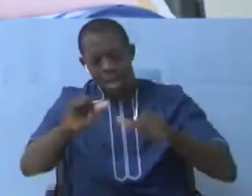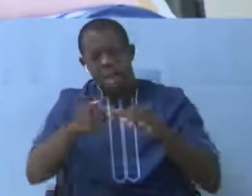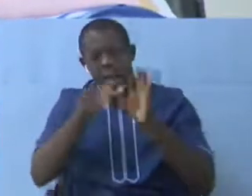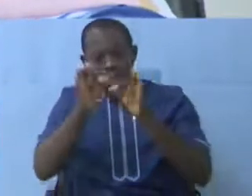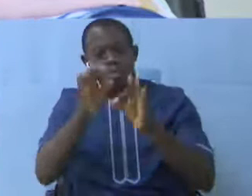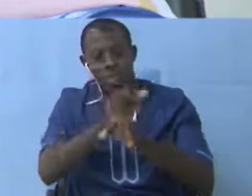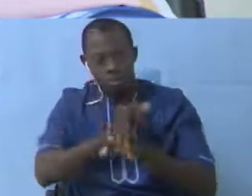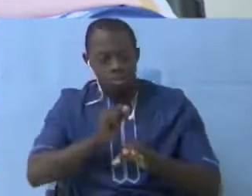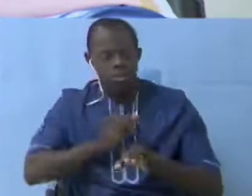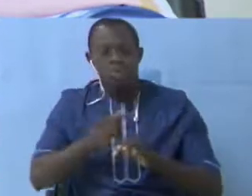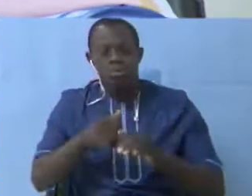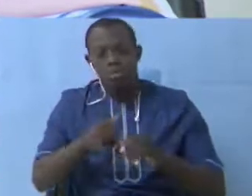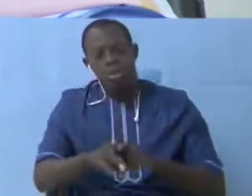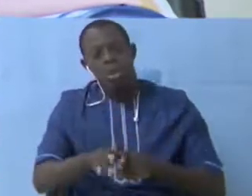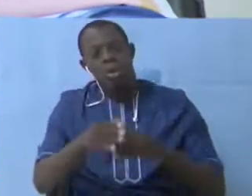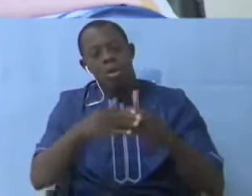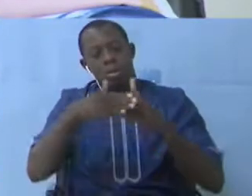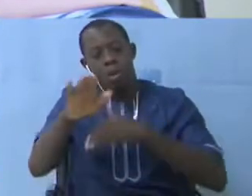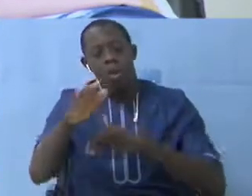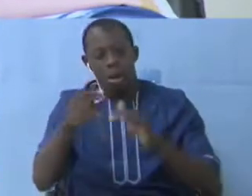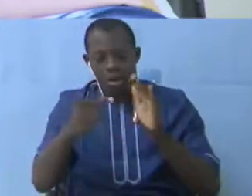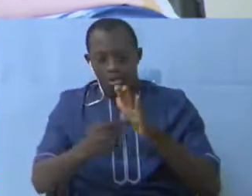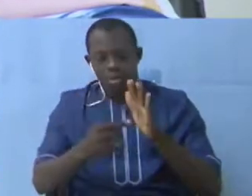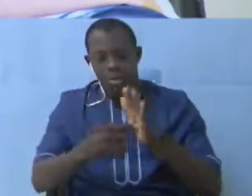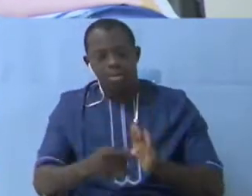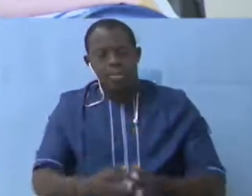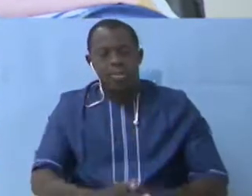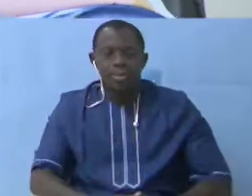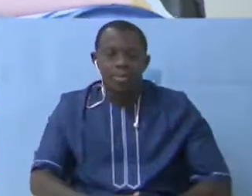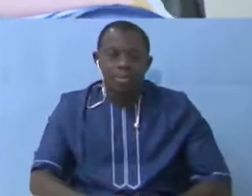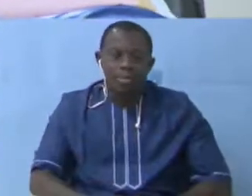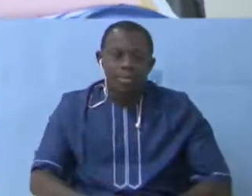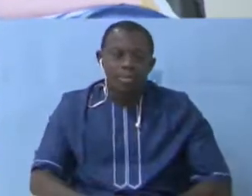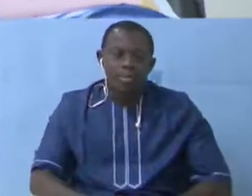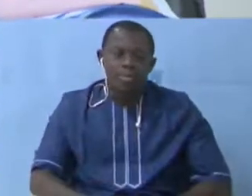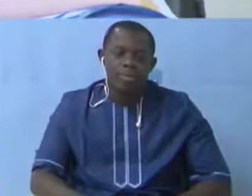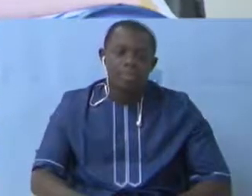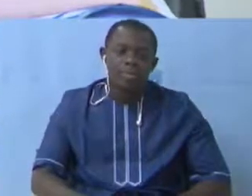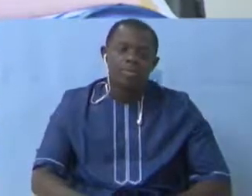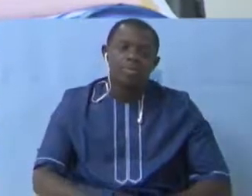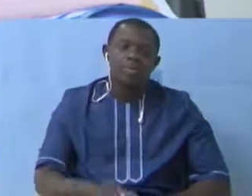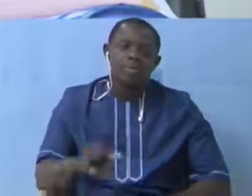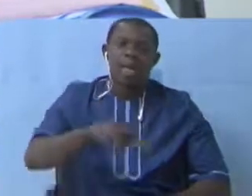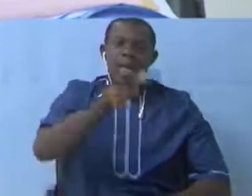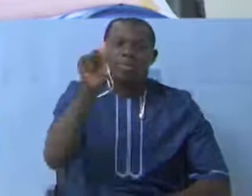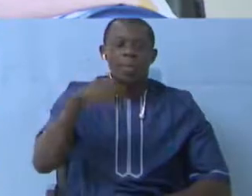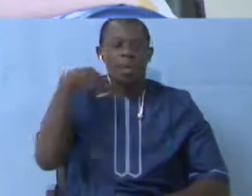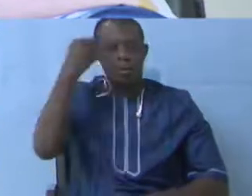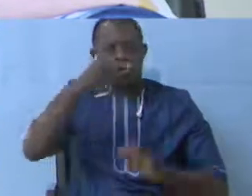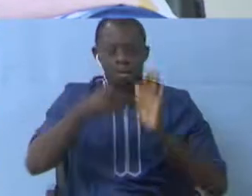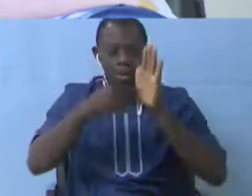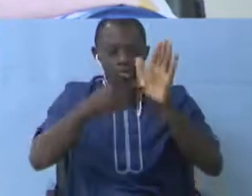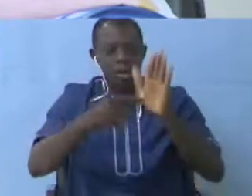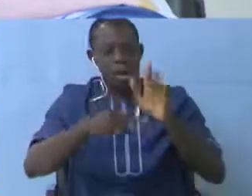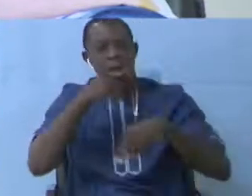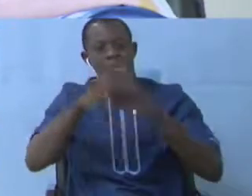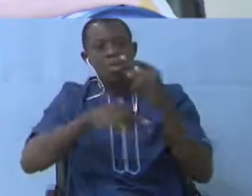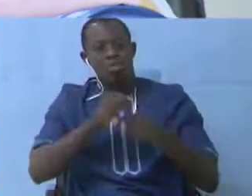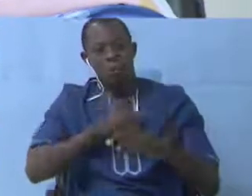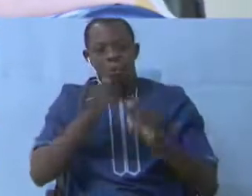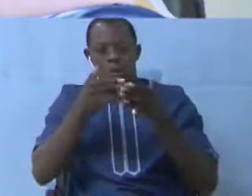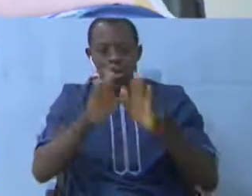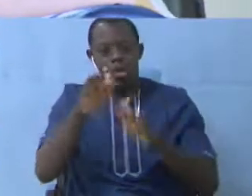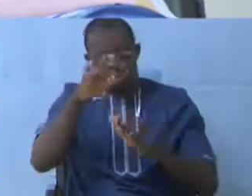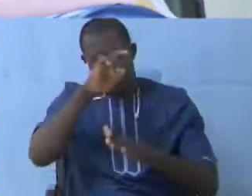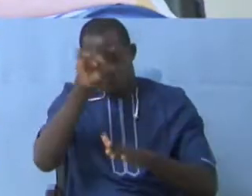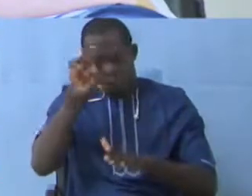nga xam ne moom la fi gaaral la am na solo torop. And it is in recognition of her outstanding work te ràññee boo xam ne